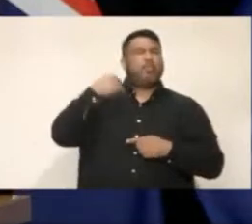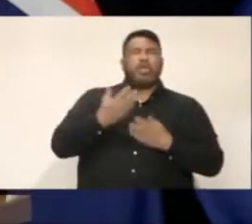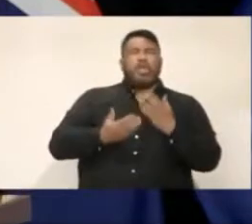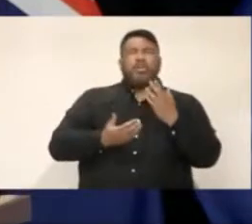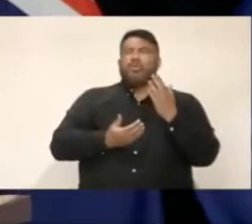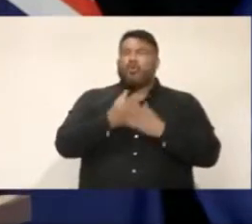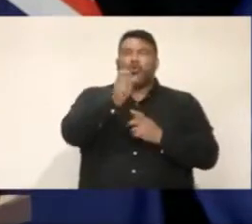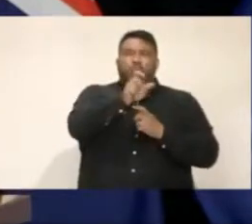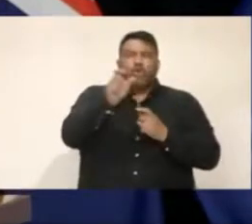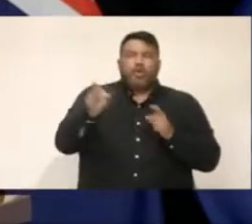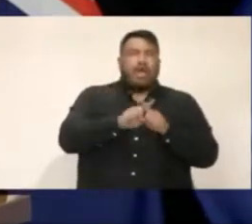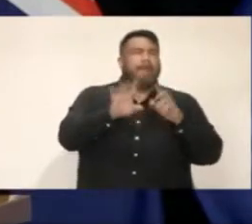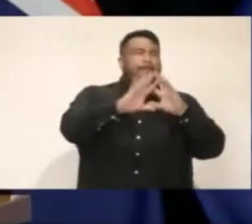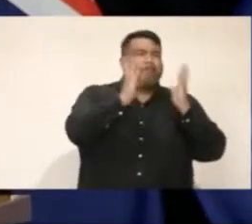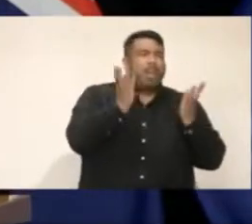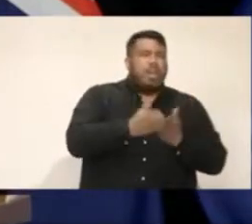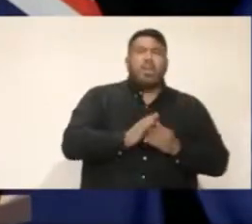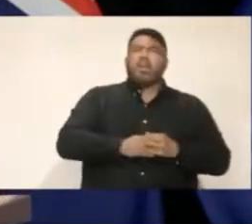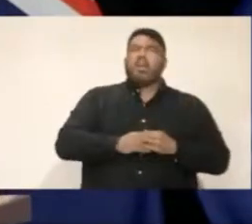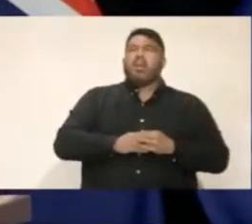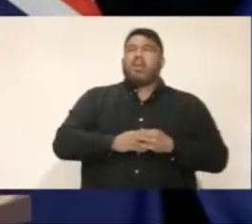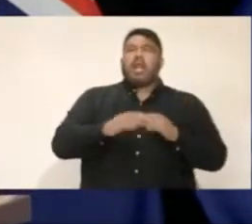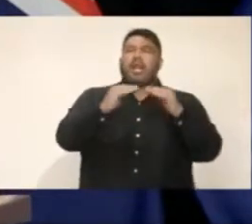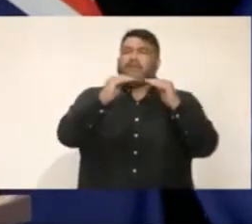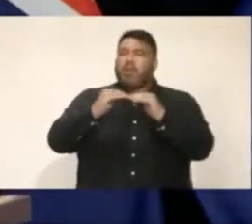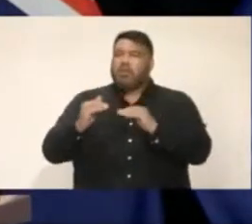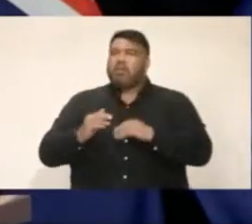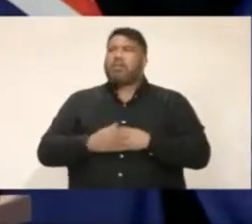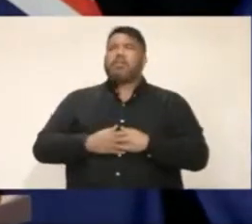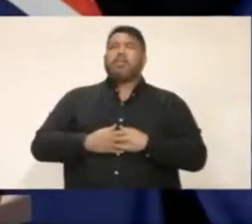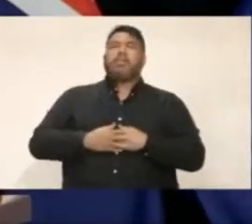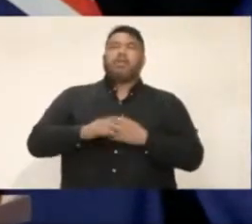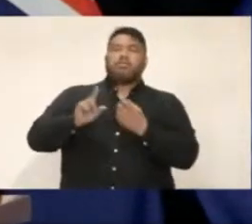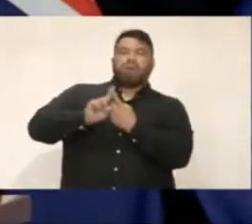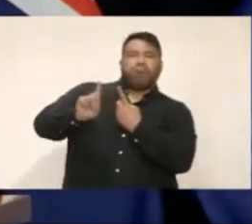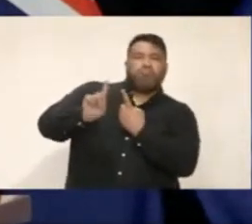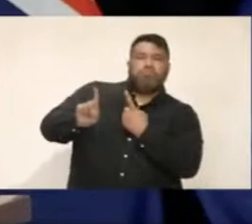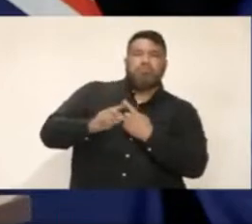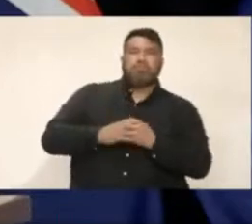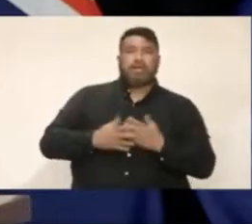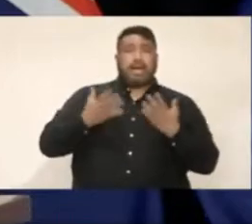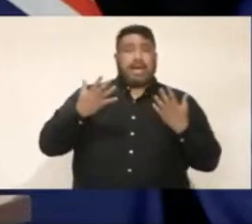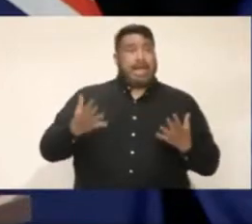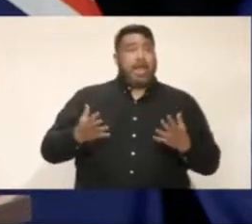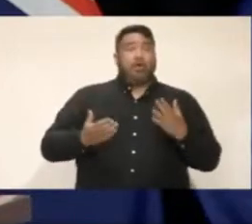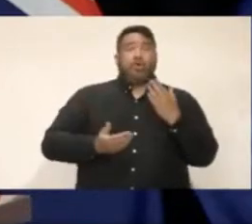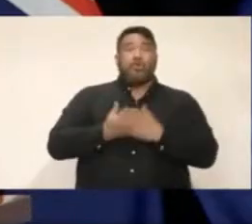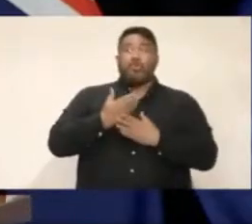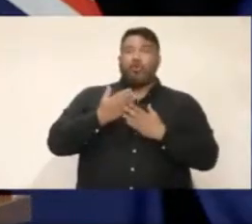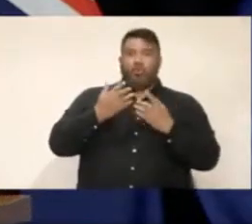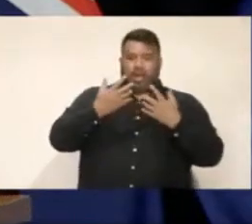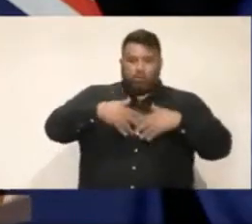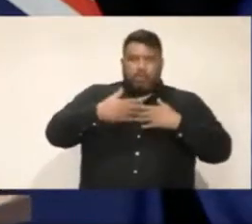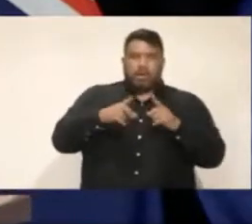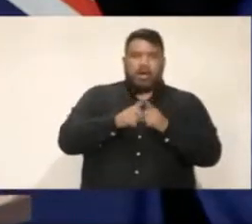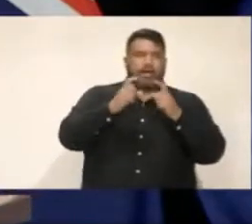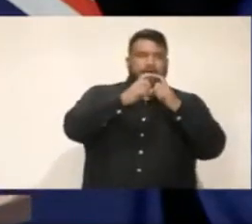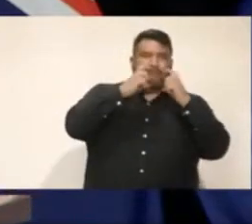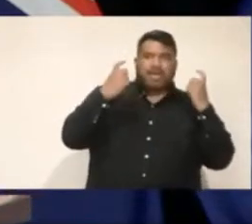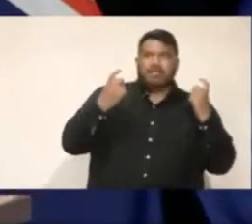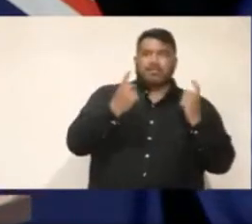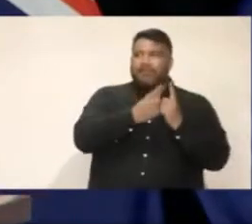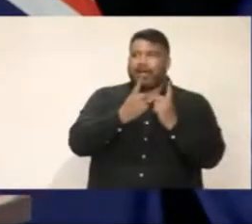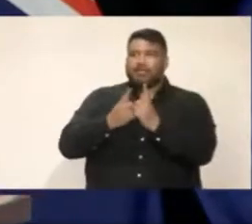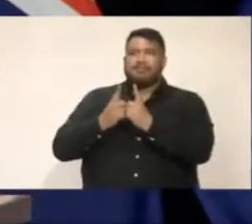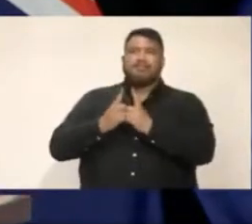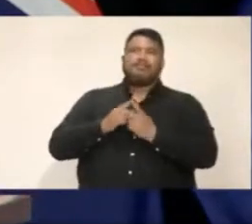bubbles, alert levels, being spaced out, and now we have new face mask chat to add in for good